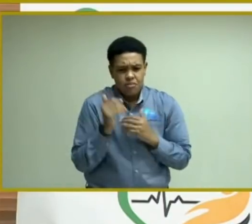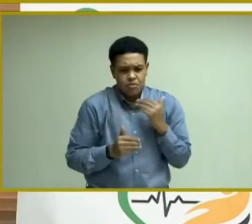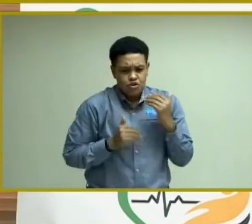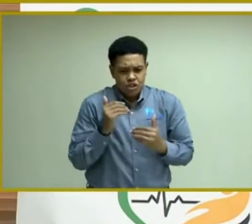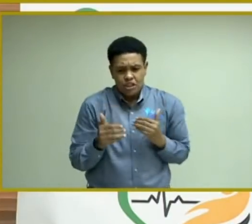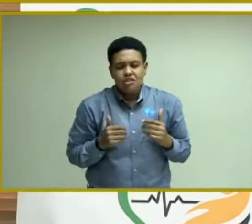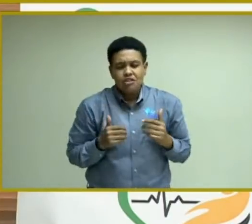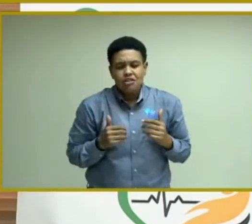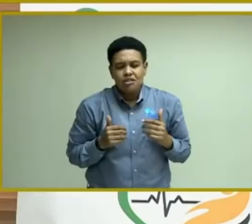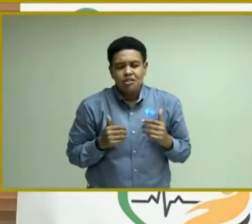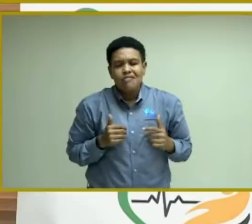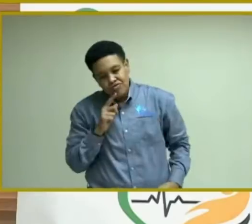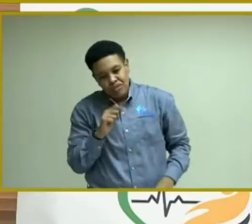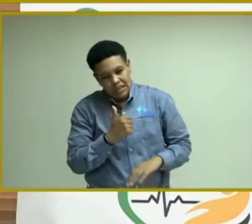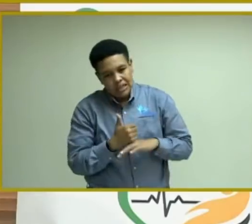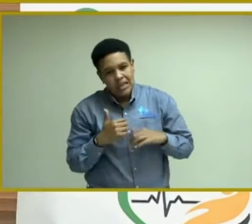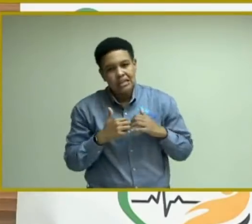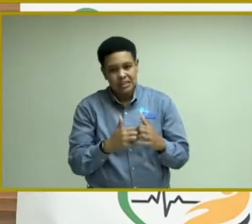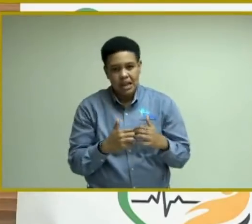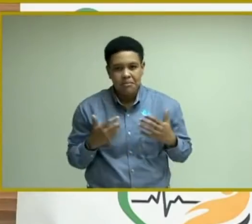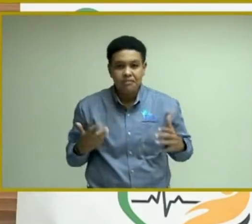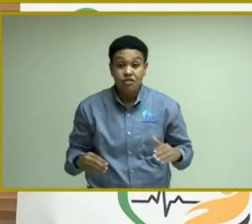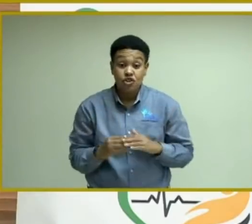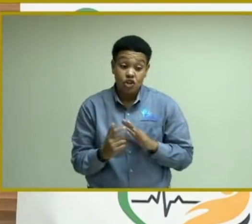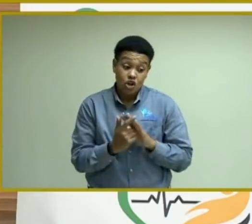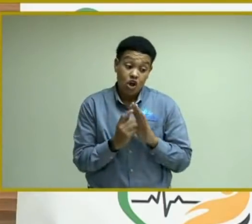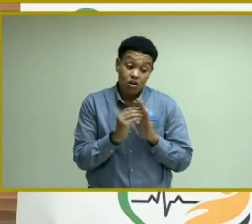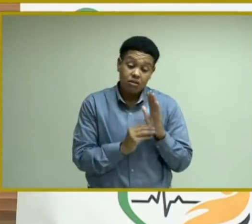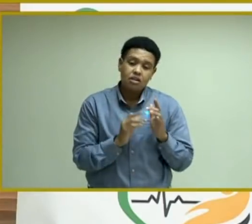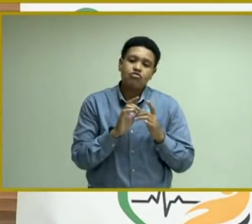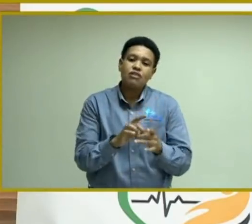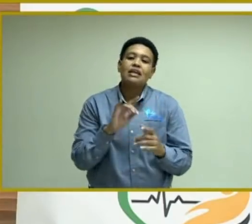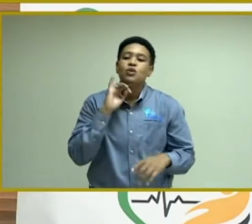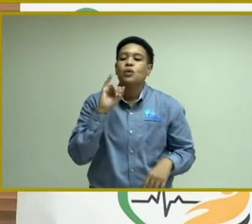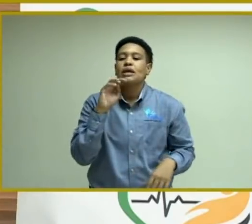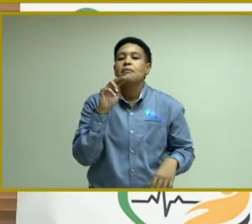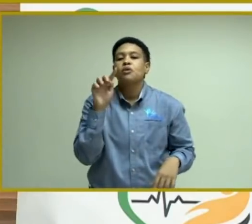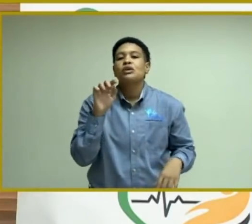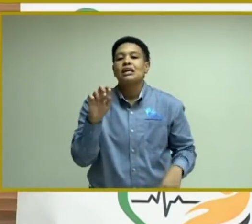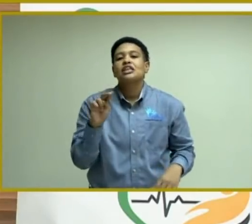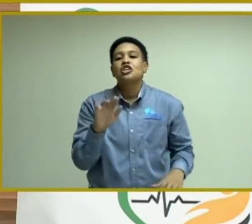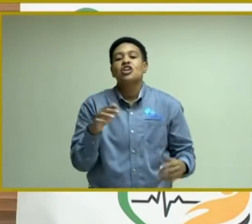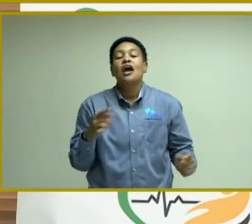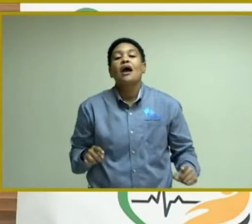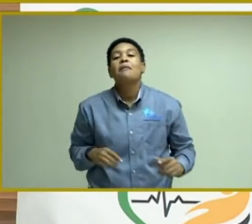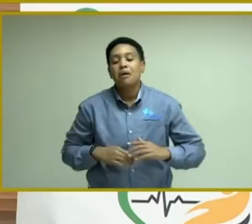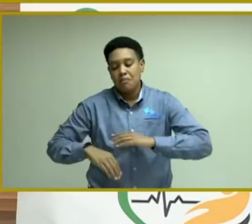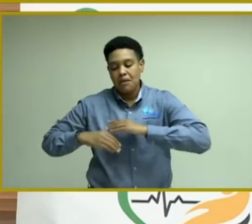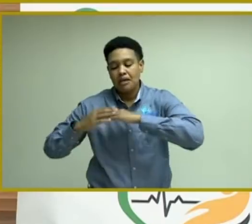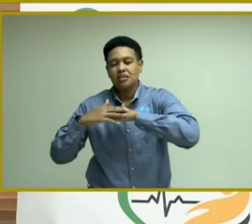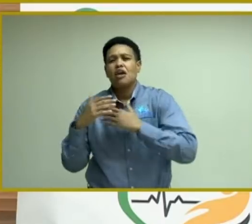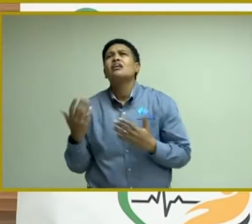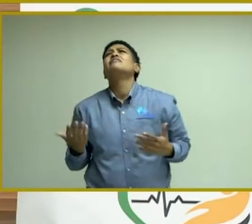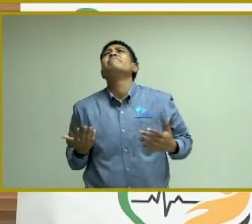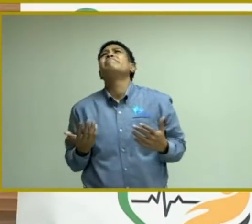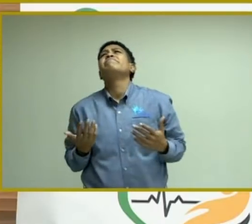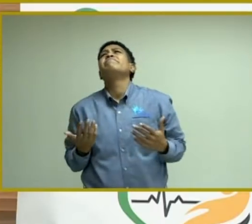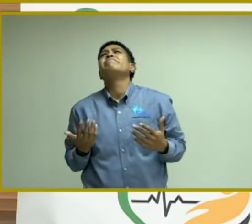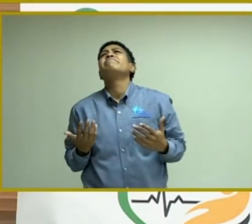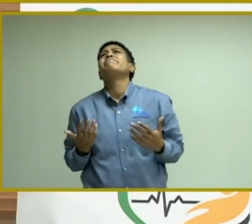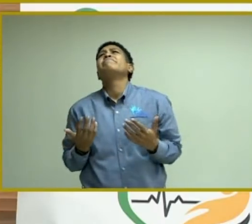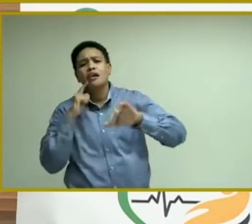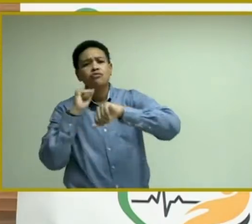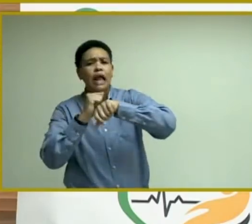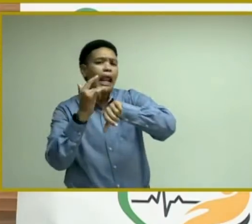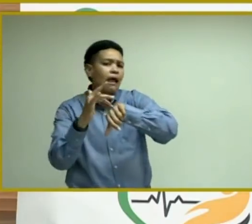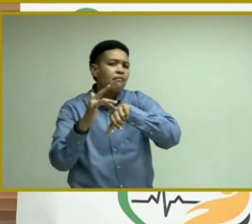that are established in law around immunization, and based on their